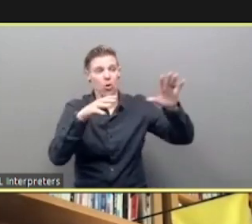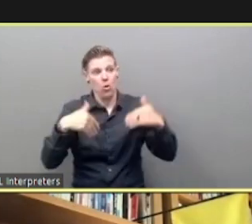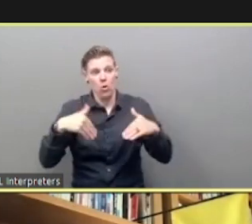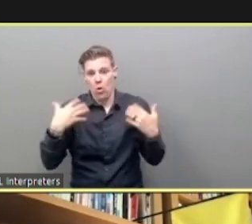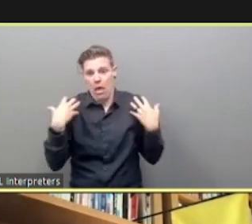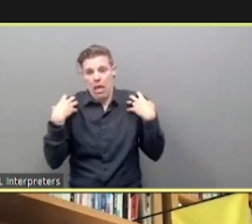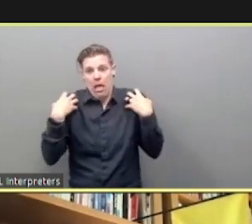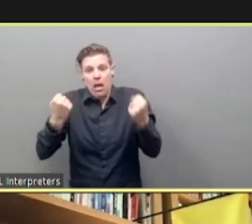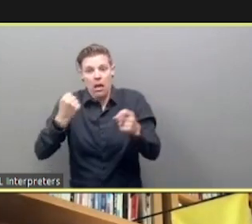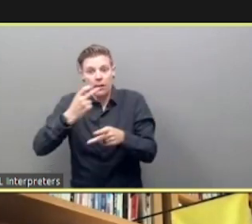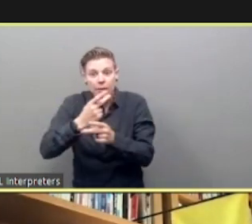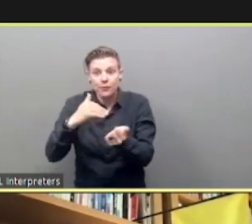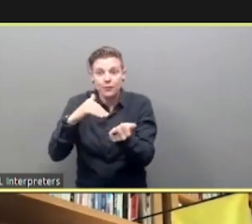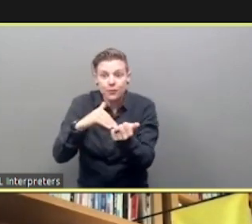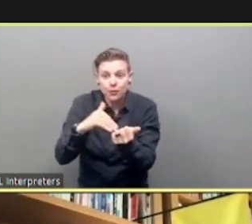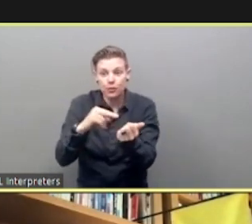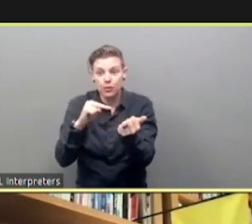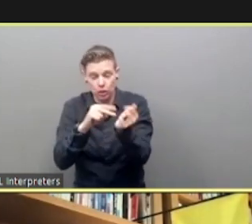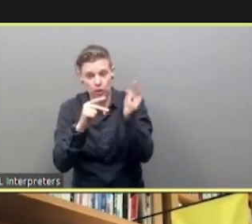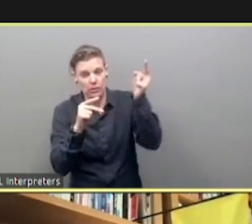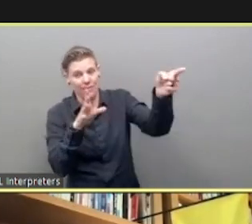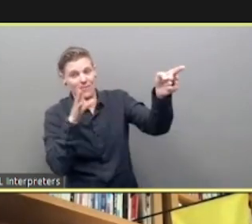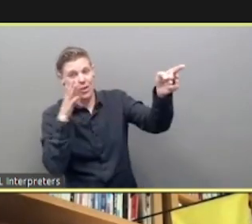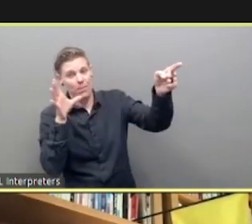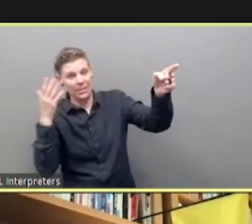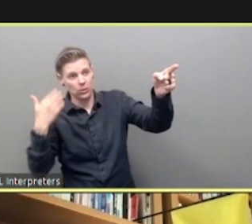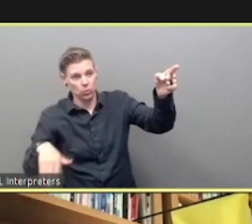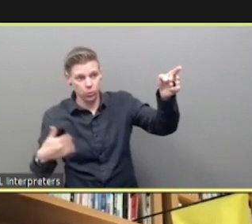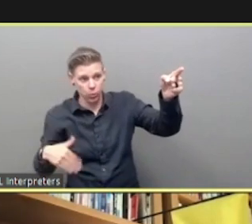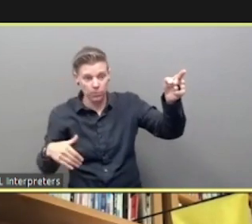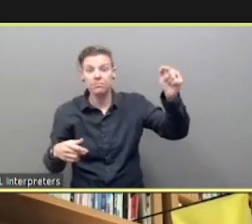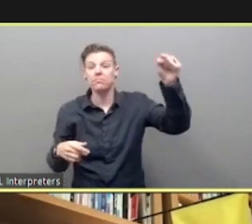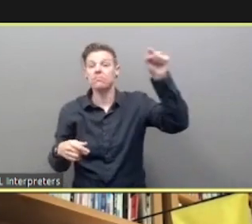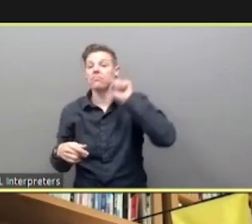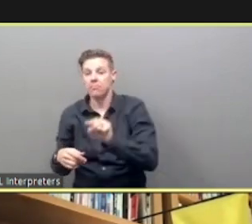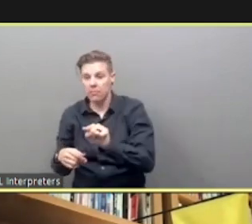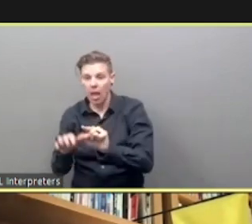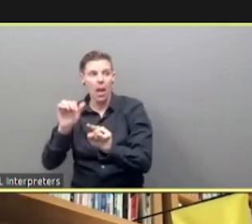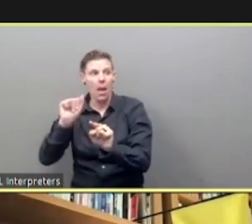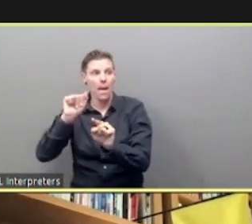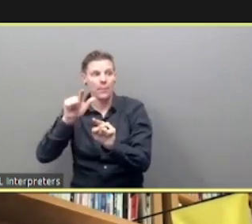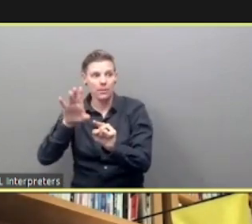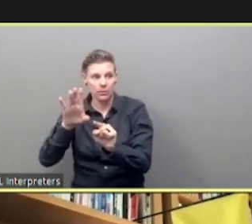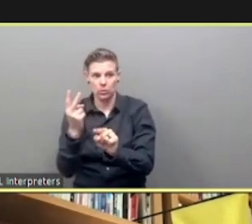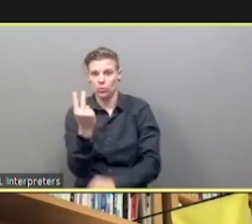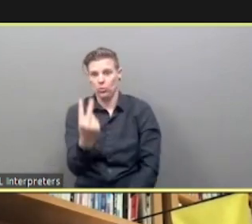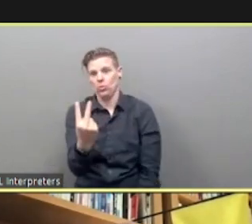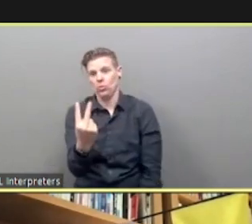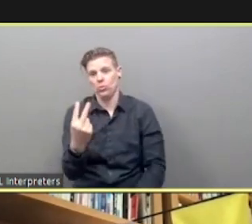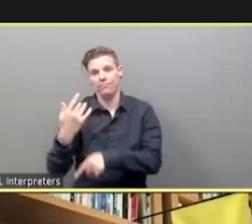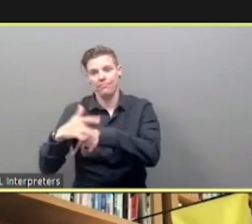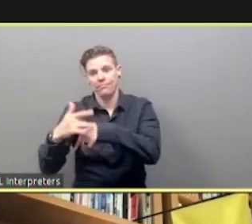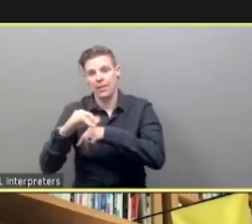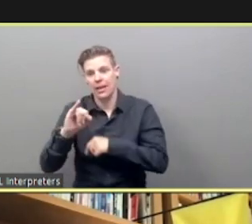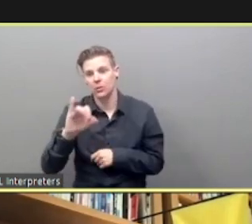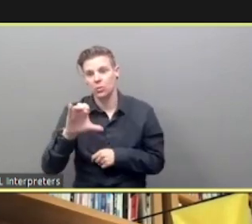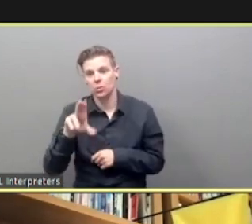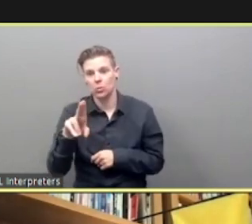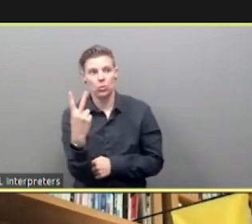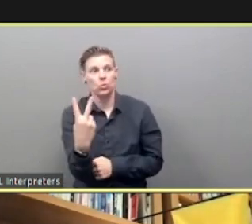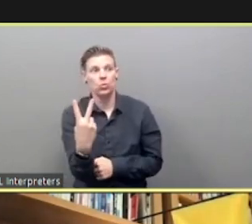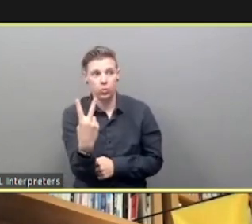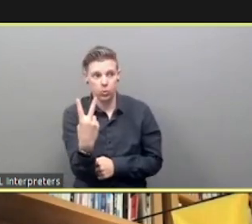that box for Albuquerque, only 2 ICU beds open, and I believe that's at Sandoval